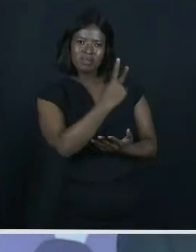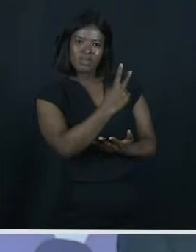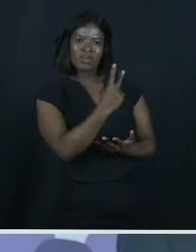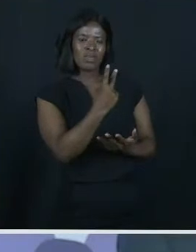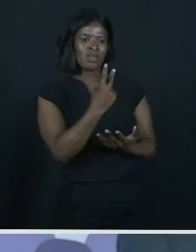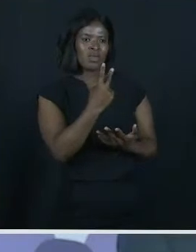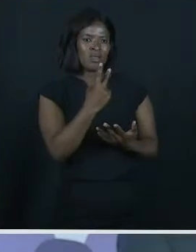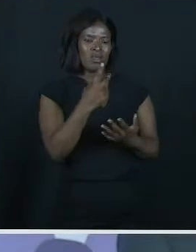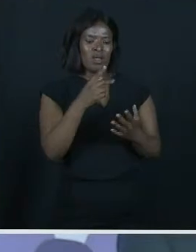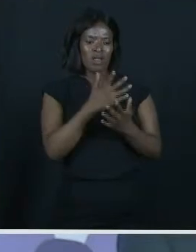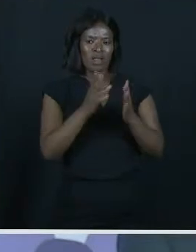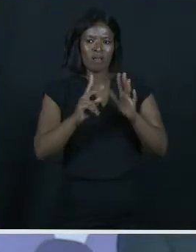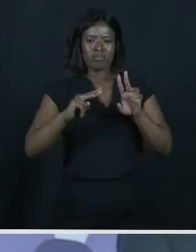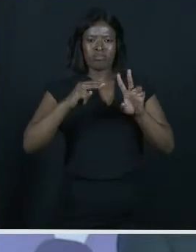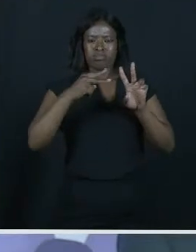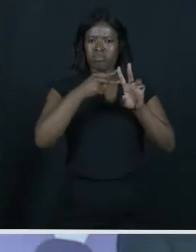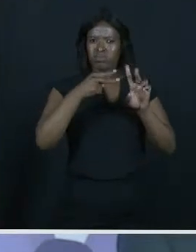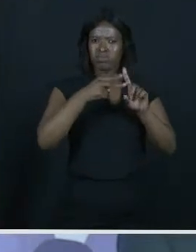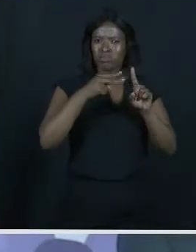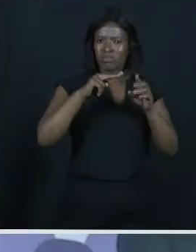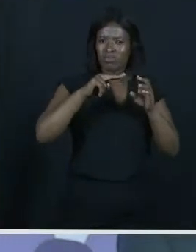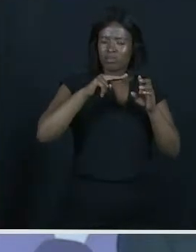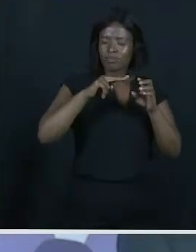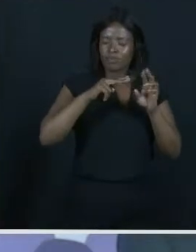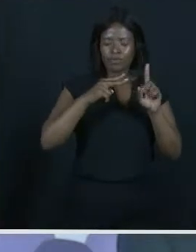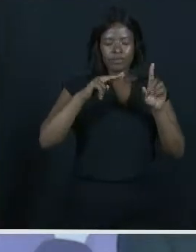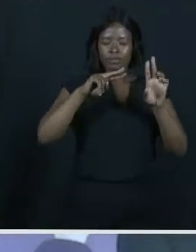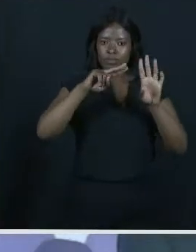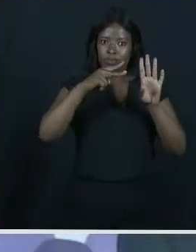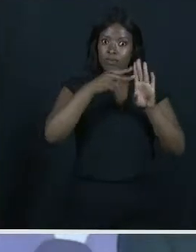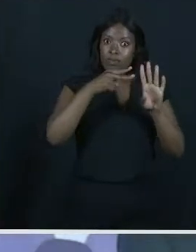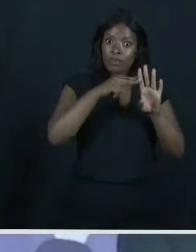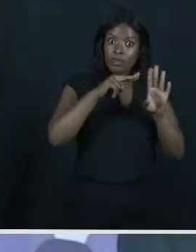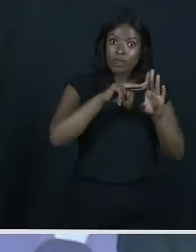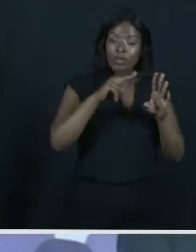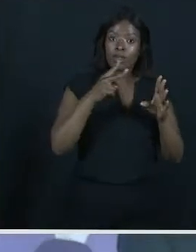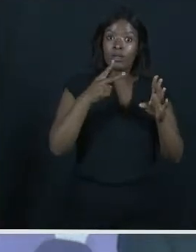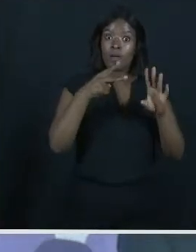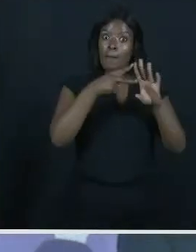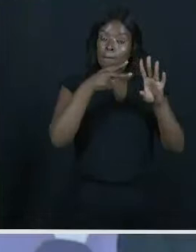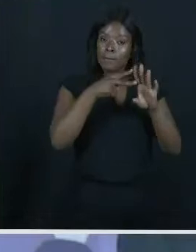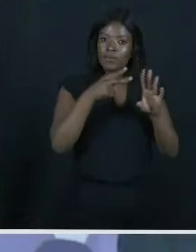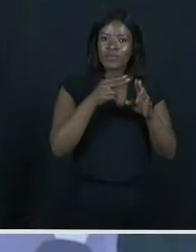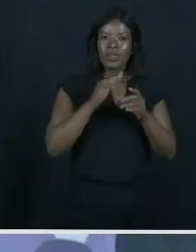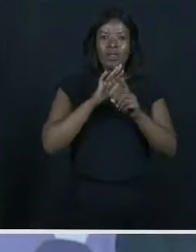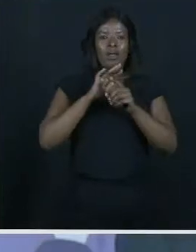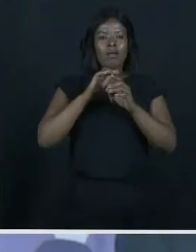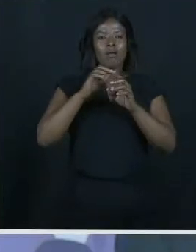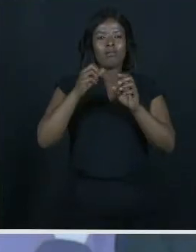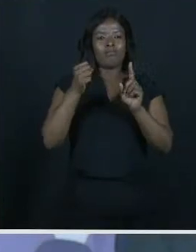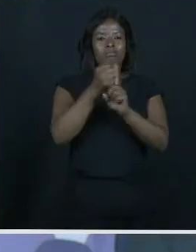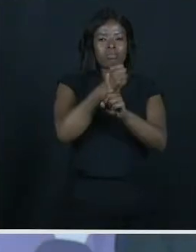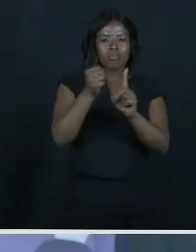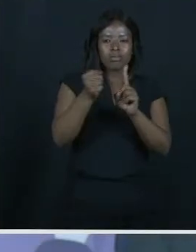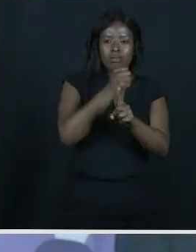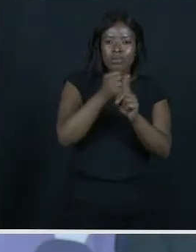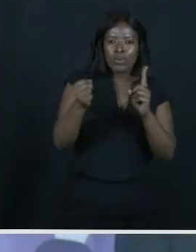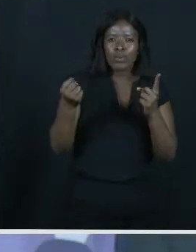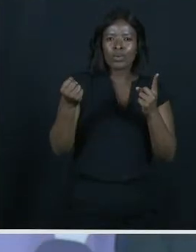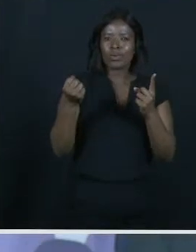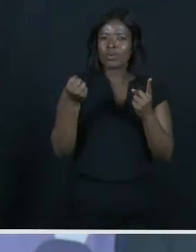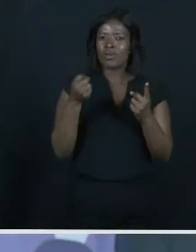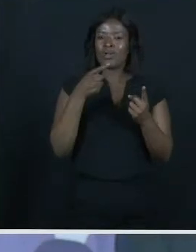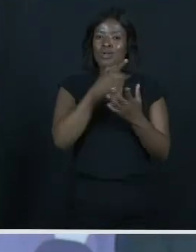in order to show empathy. Because often, when women are being abused, raped, and report their ordeals, they